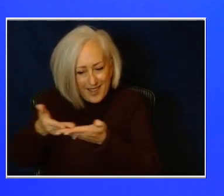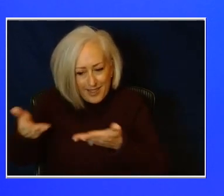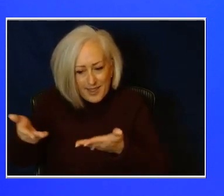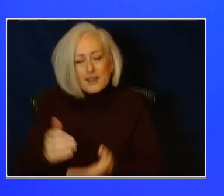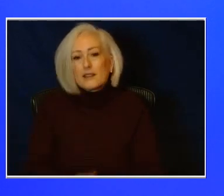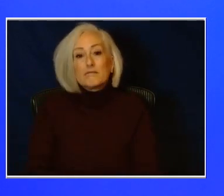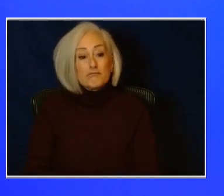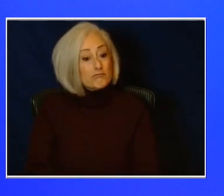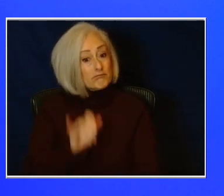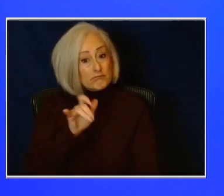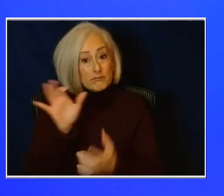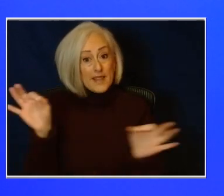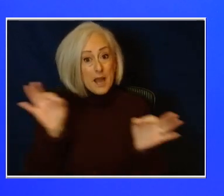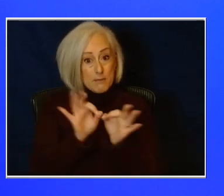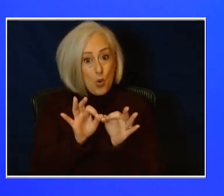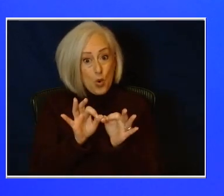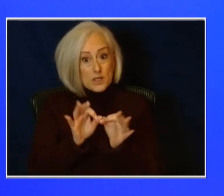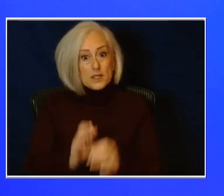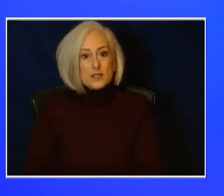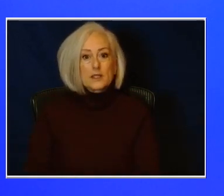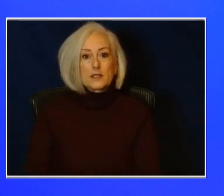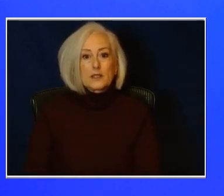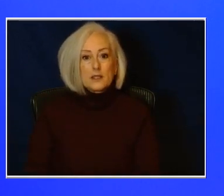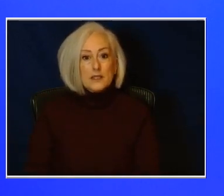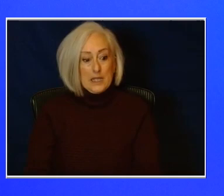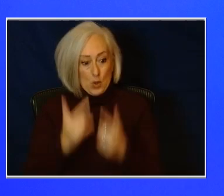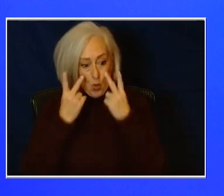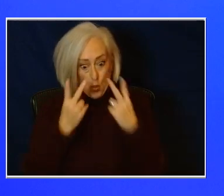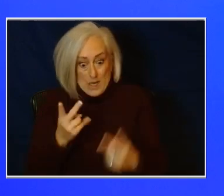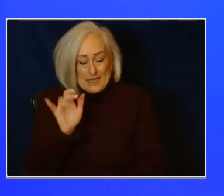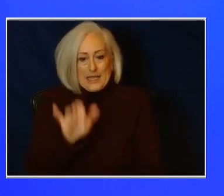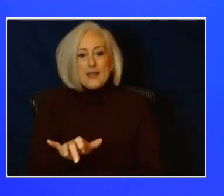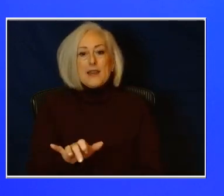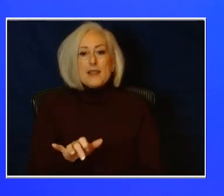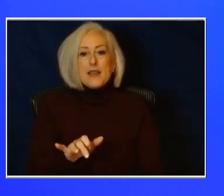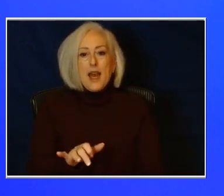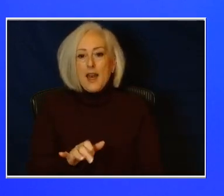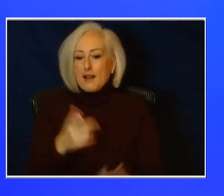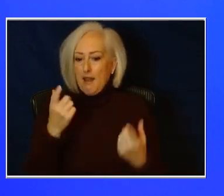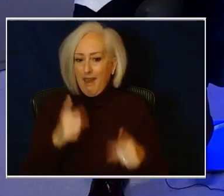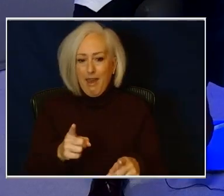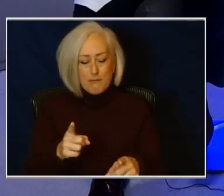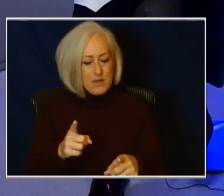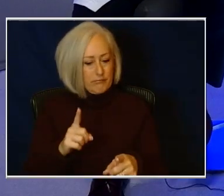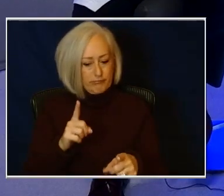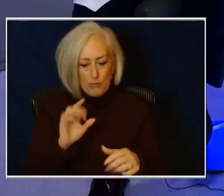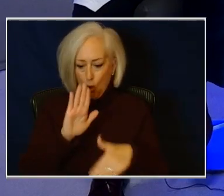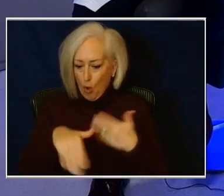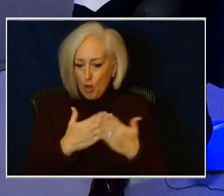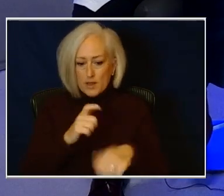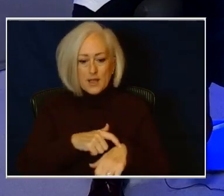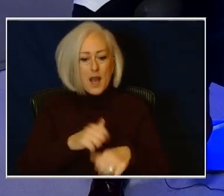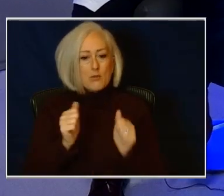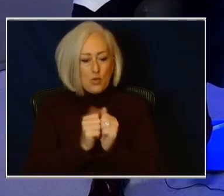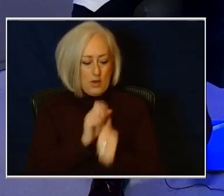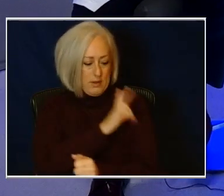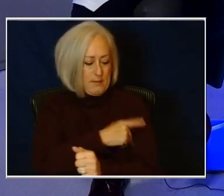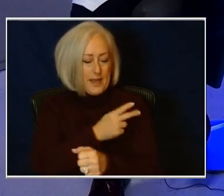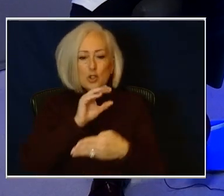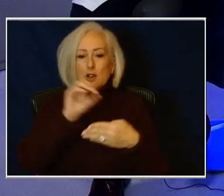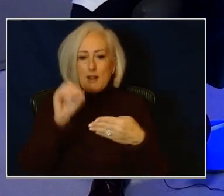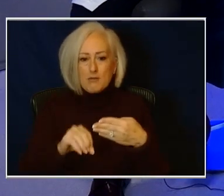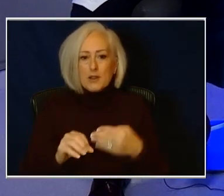difference. And we see that play out in outcomes. Yeah, that is such an important thing. Okay, now